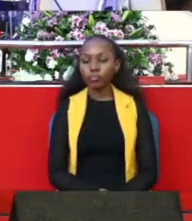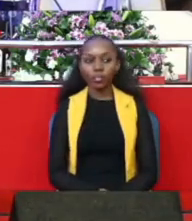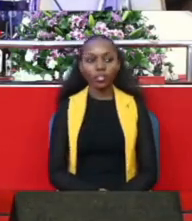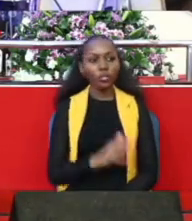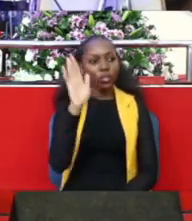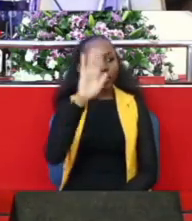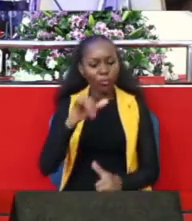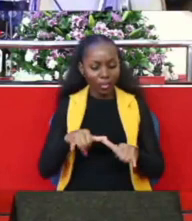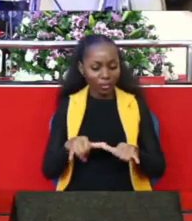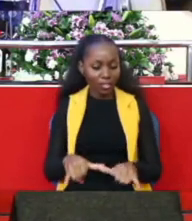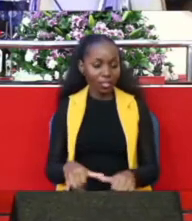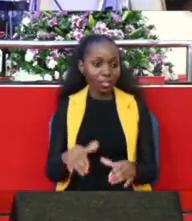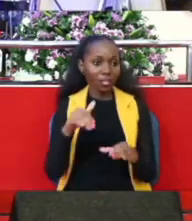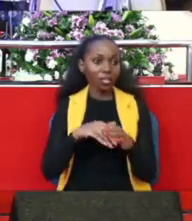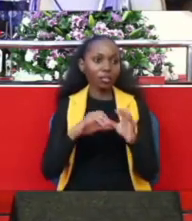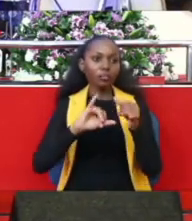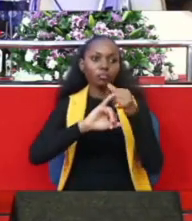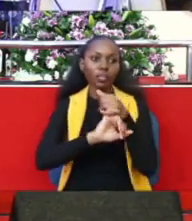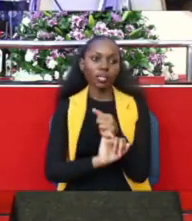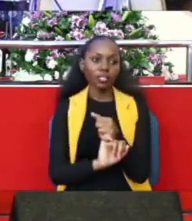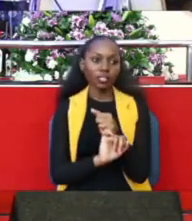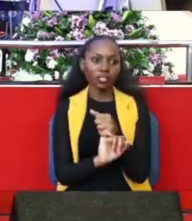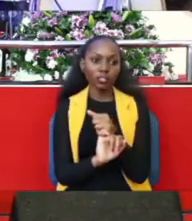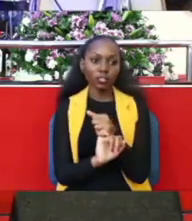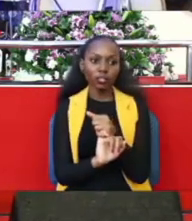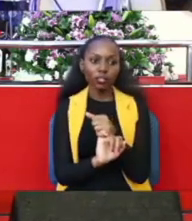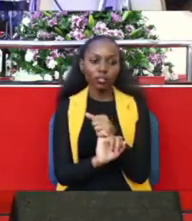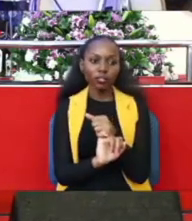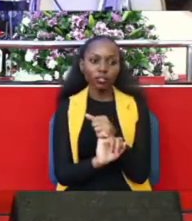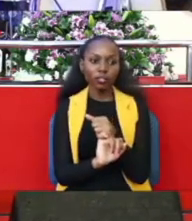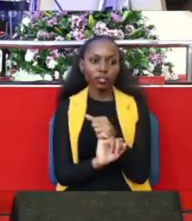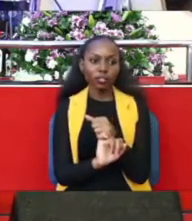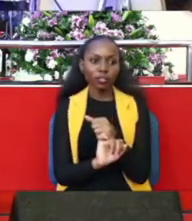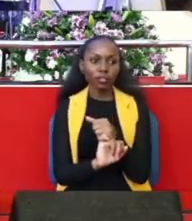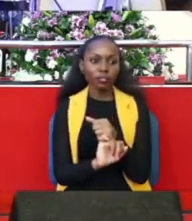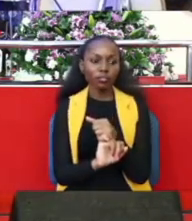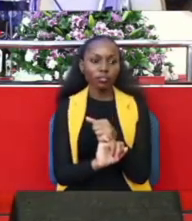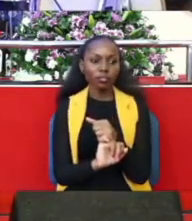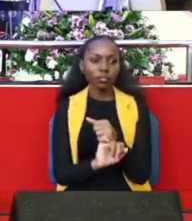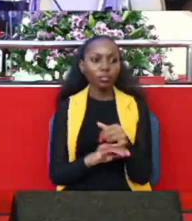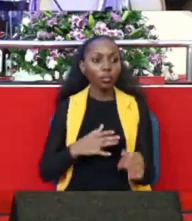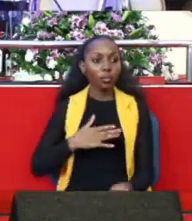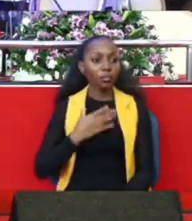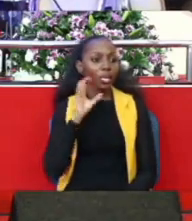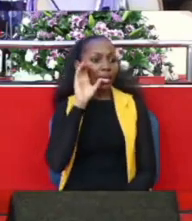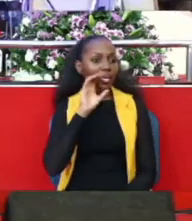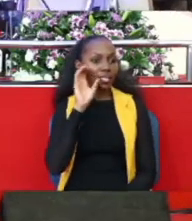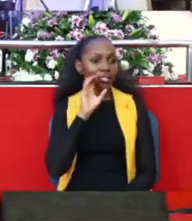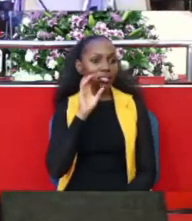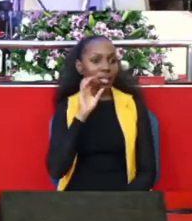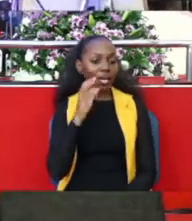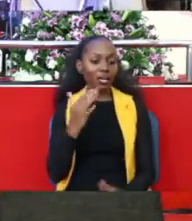mpaka ndoa ya nne ama ya And so most of my cousins are either in the third marriage or the